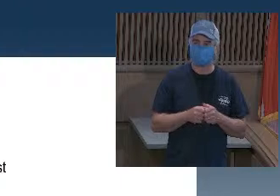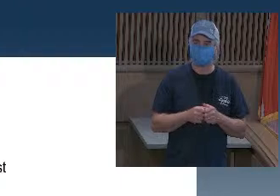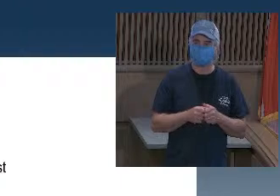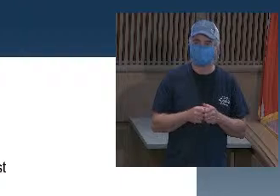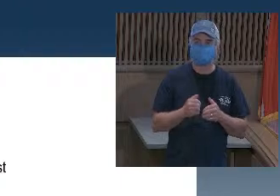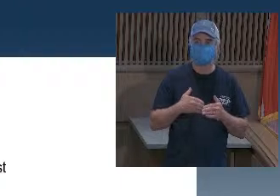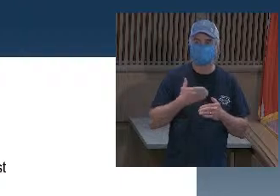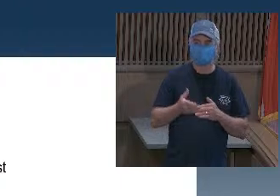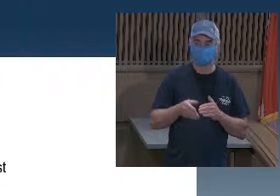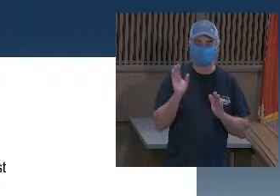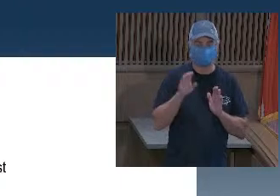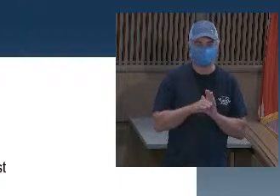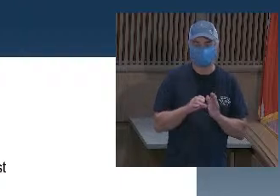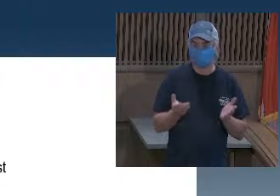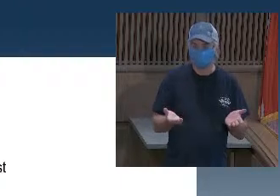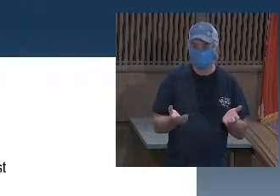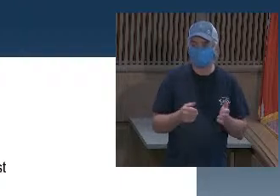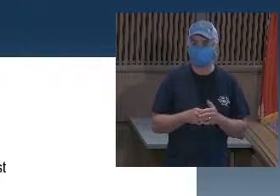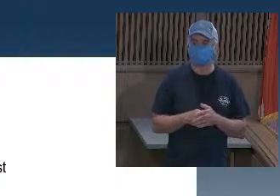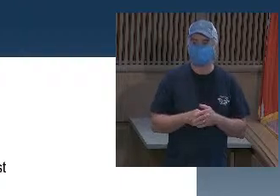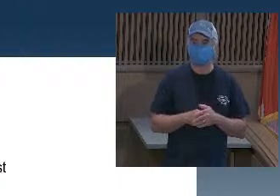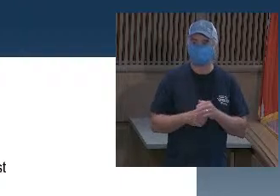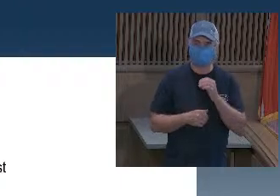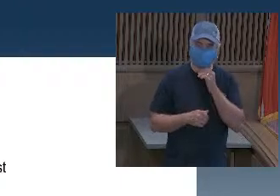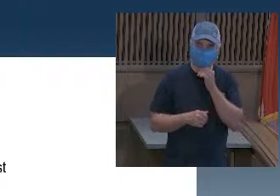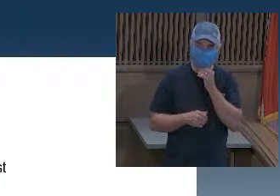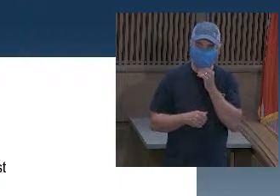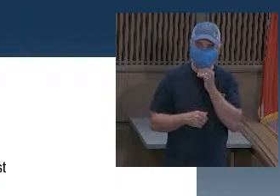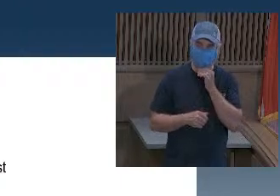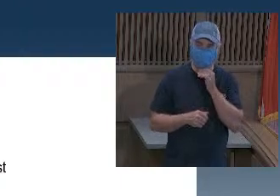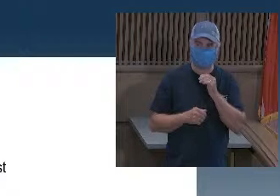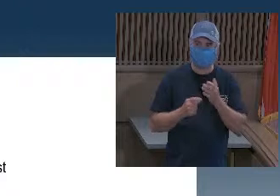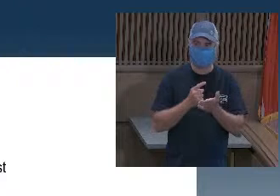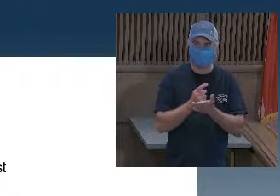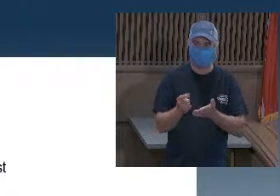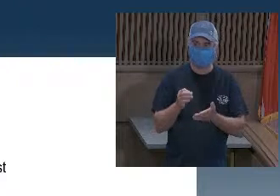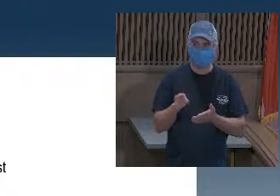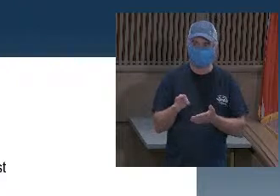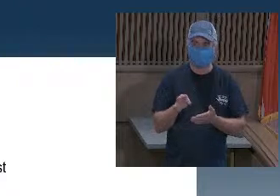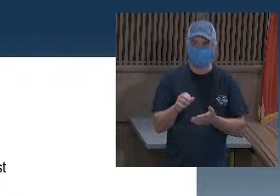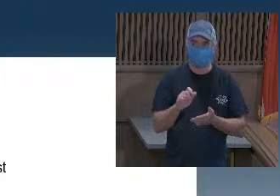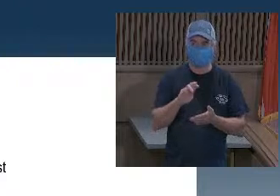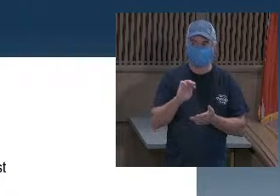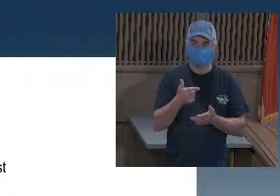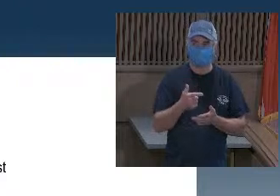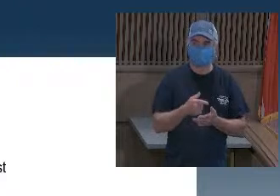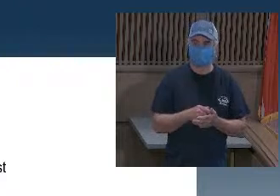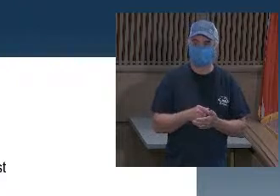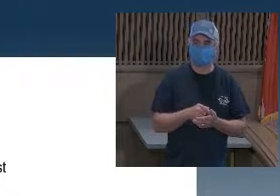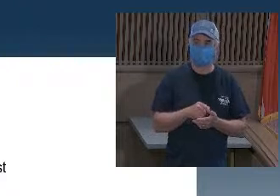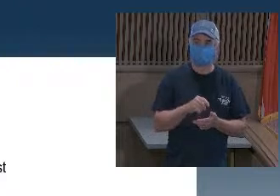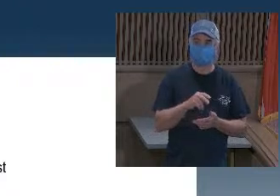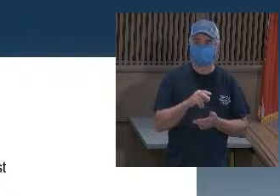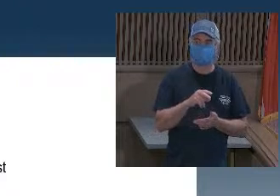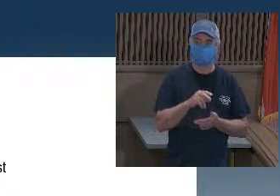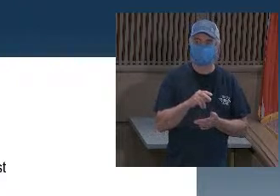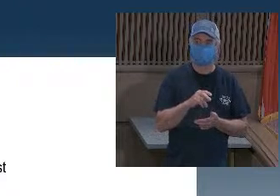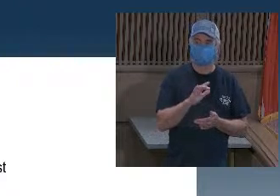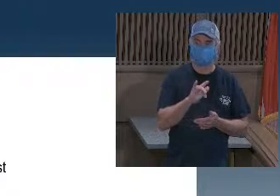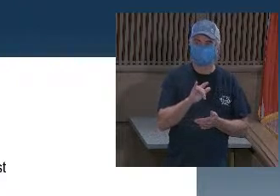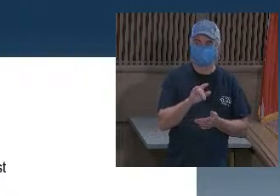This next slide shows data from the week of August the 25th through August the 21st of this